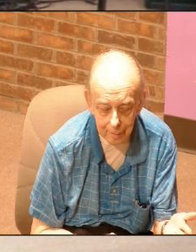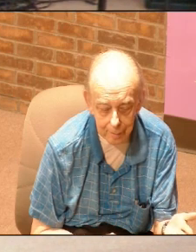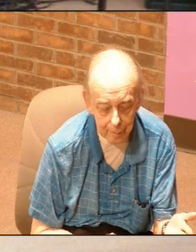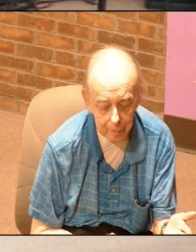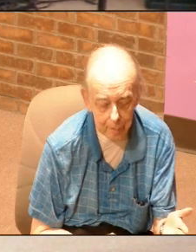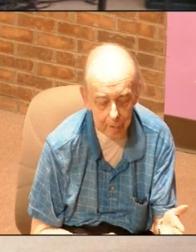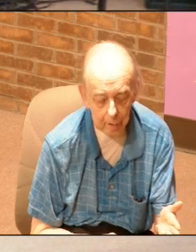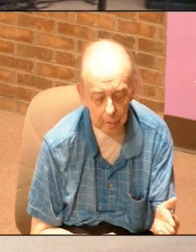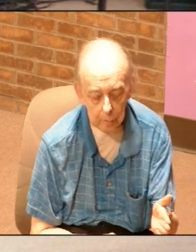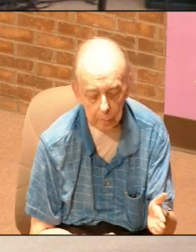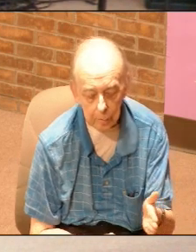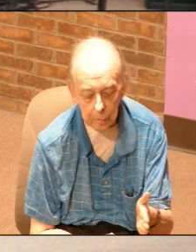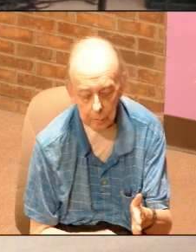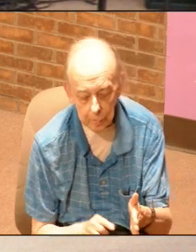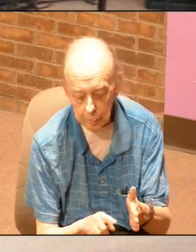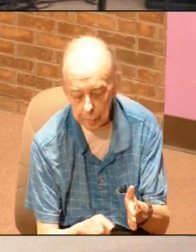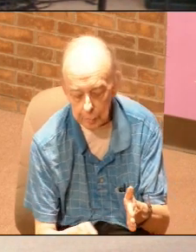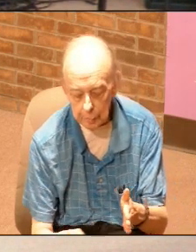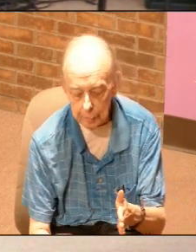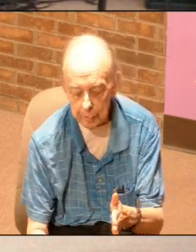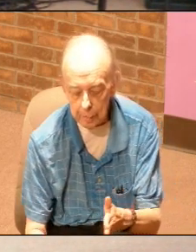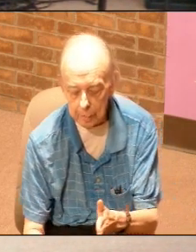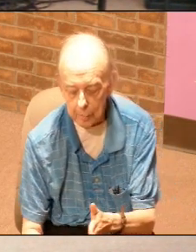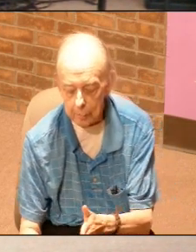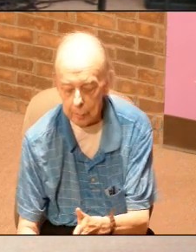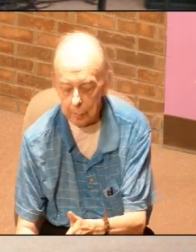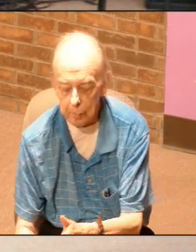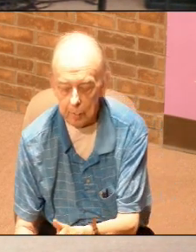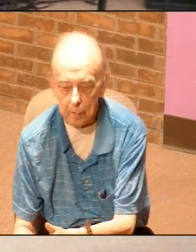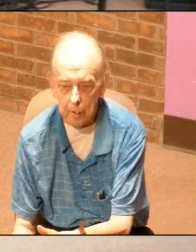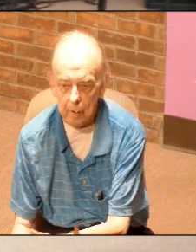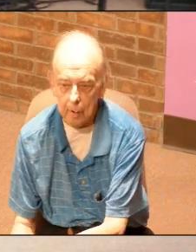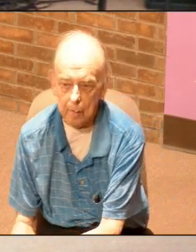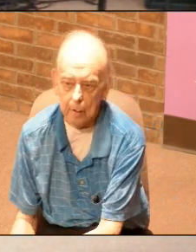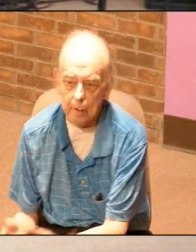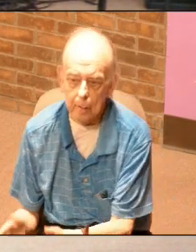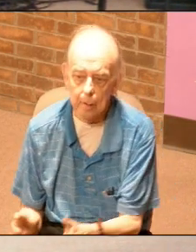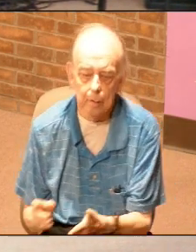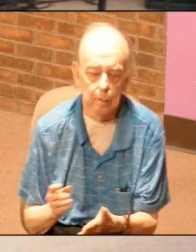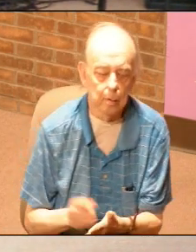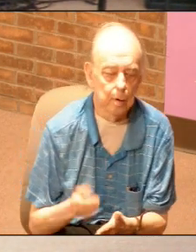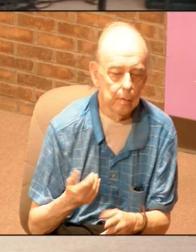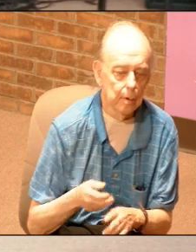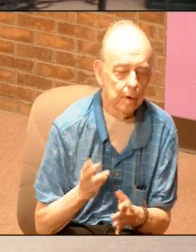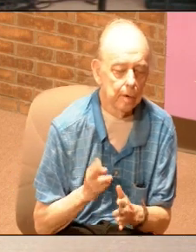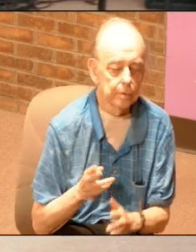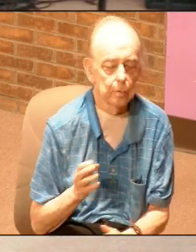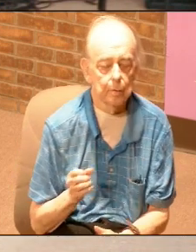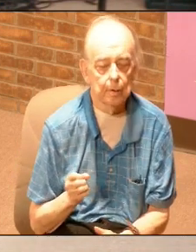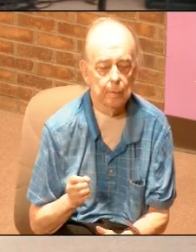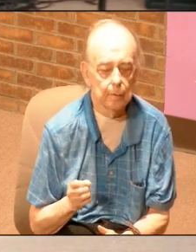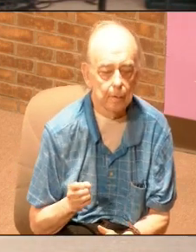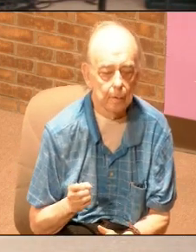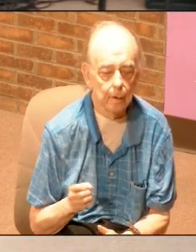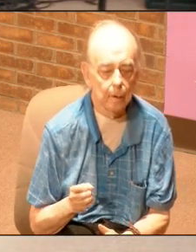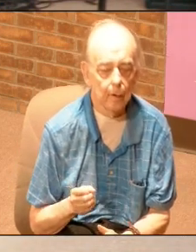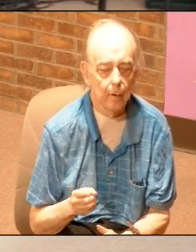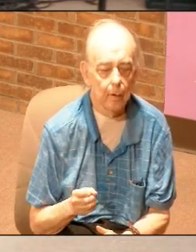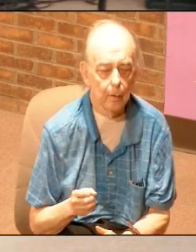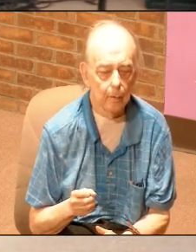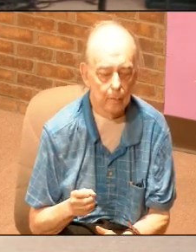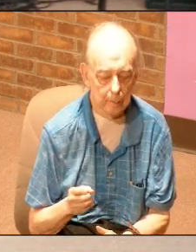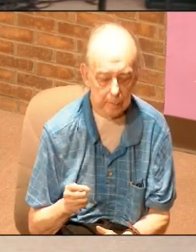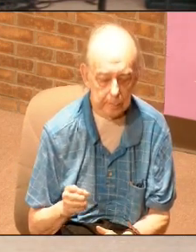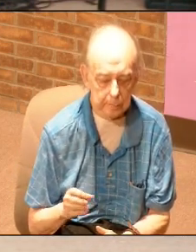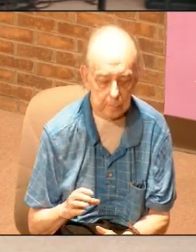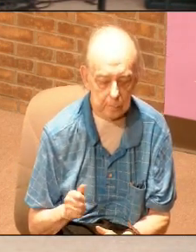They all started tumbling over. And he did this. Well, after graduating from high school, Johnny